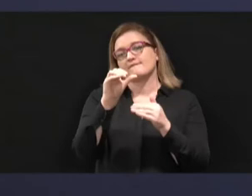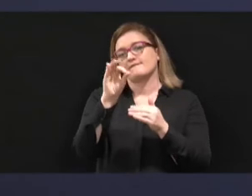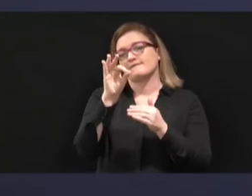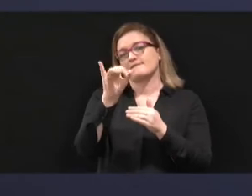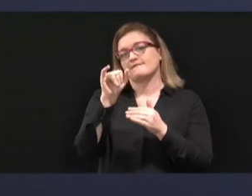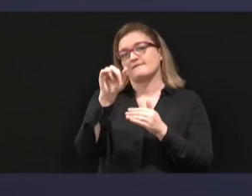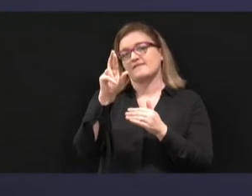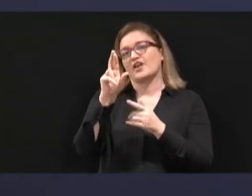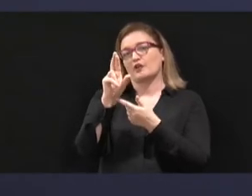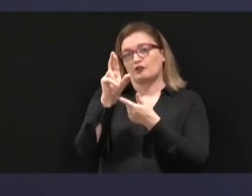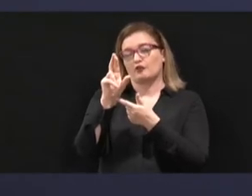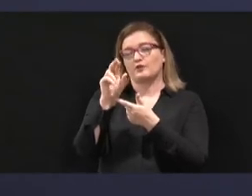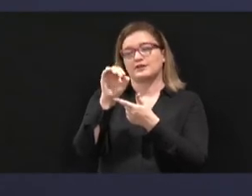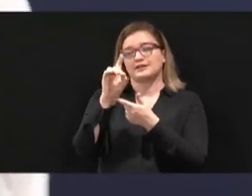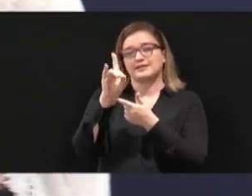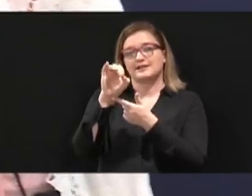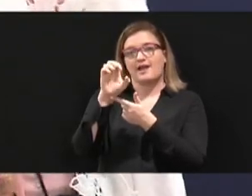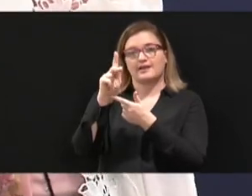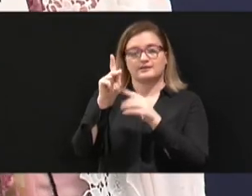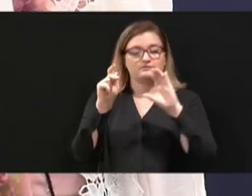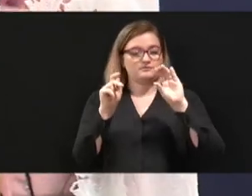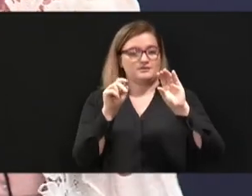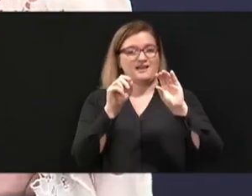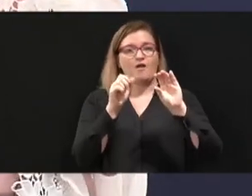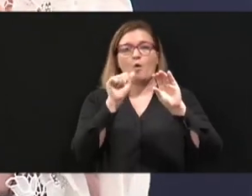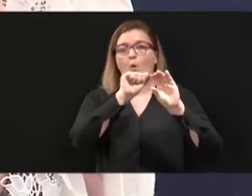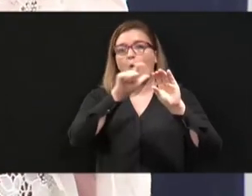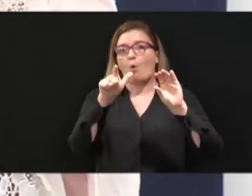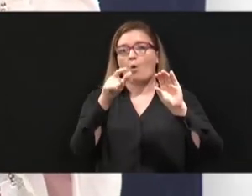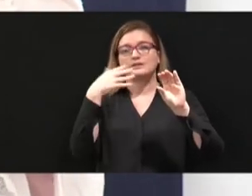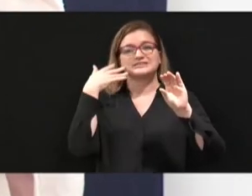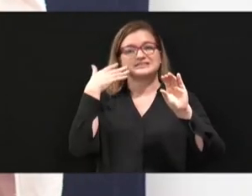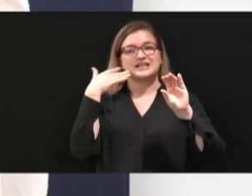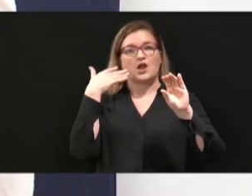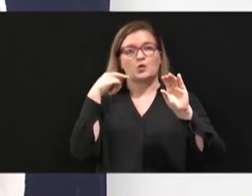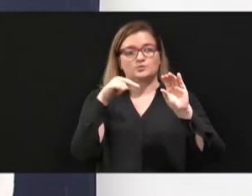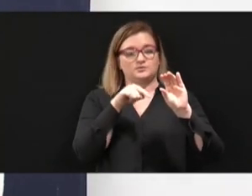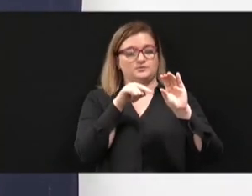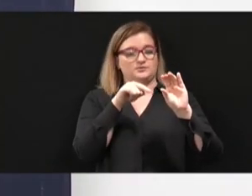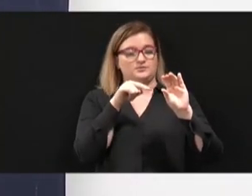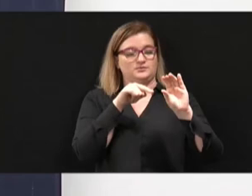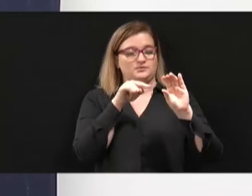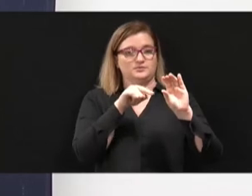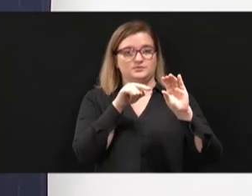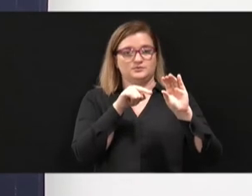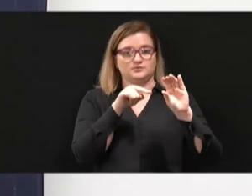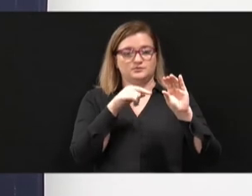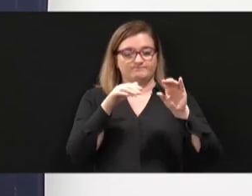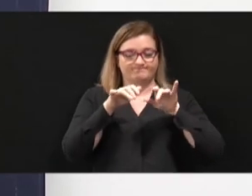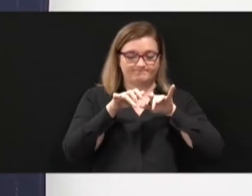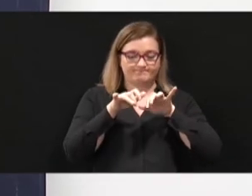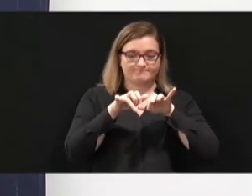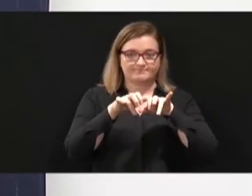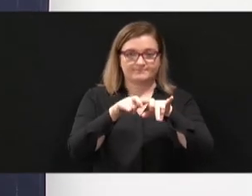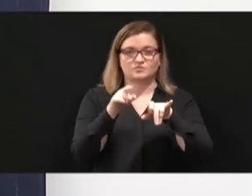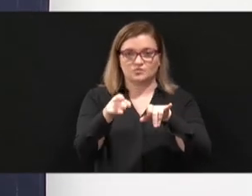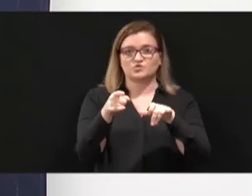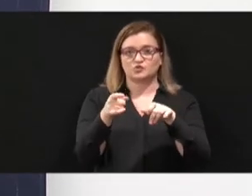deck is every sound in that deck that you were going through with your partner,